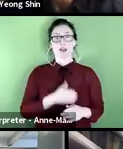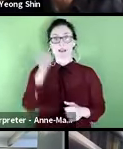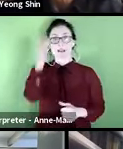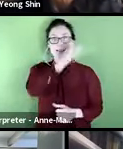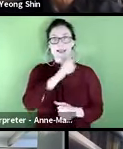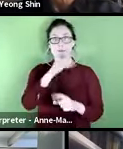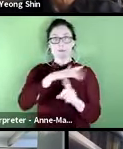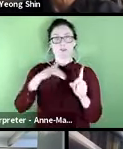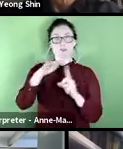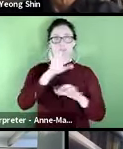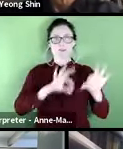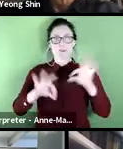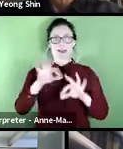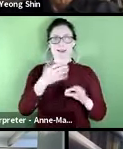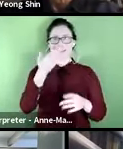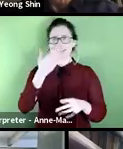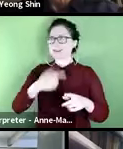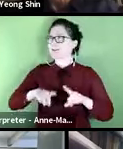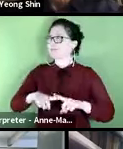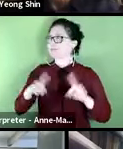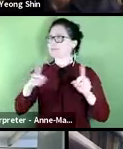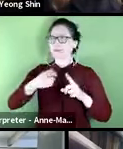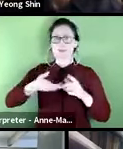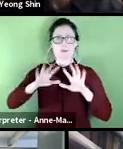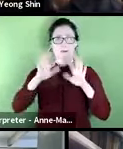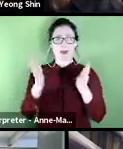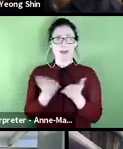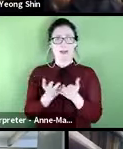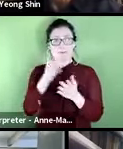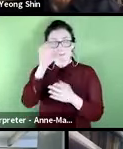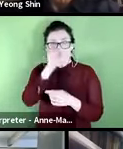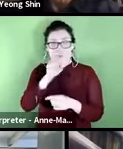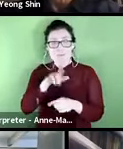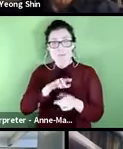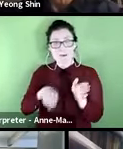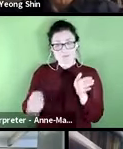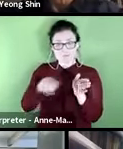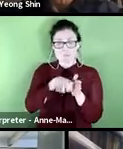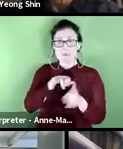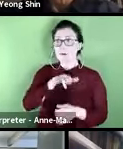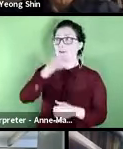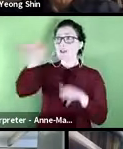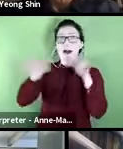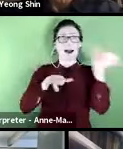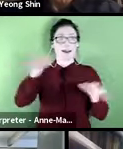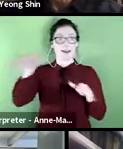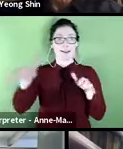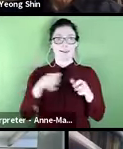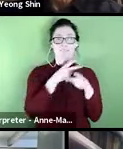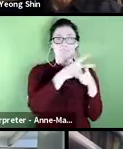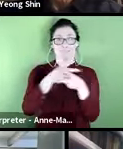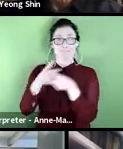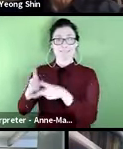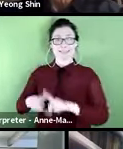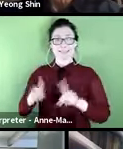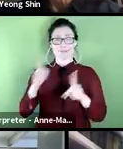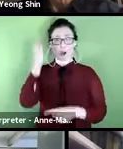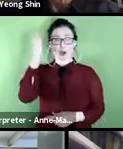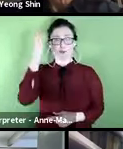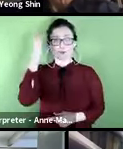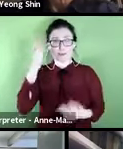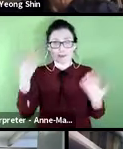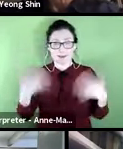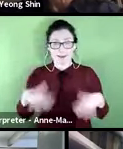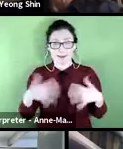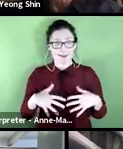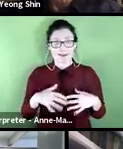seems a long time ago, you know, it seems like a different world when we actually used to get on planes and visit other countries, but we should,